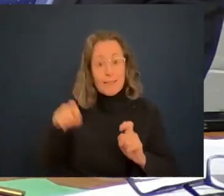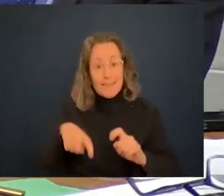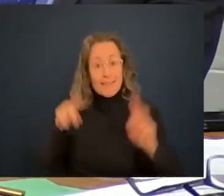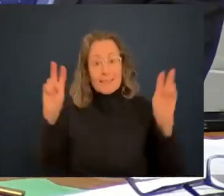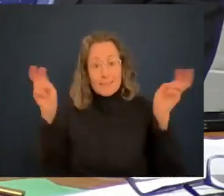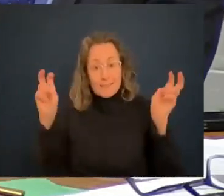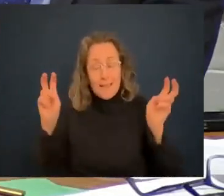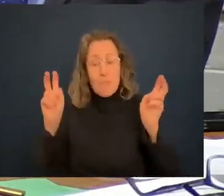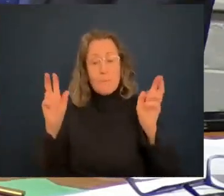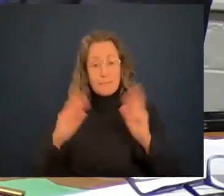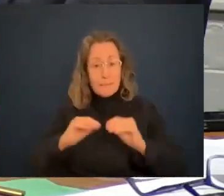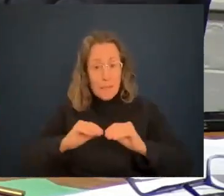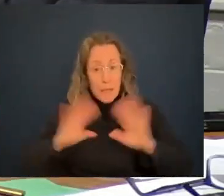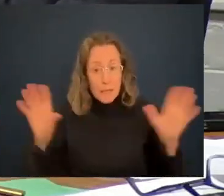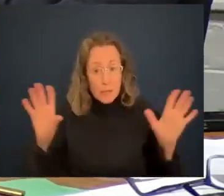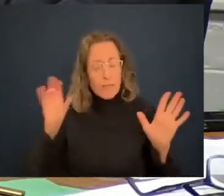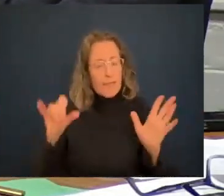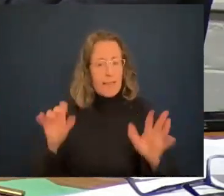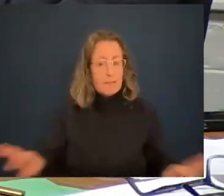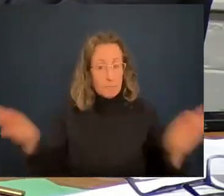conversation has been